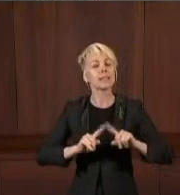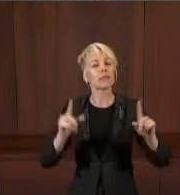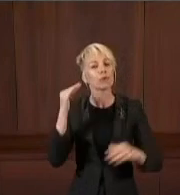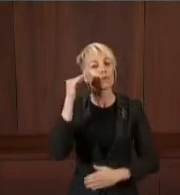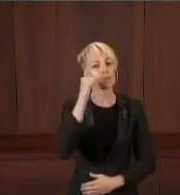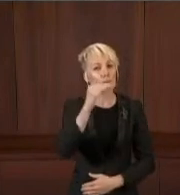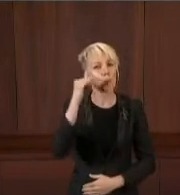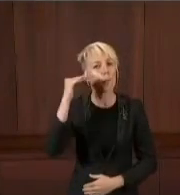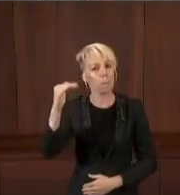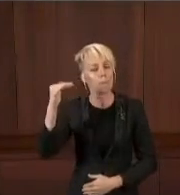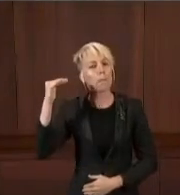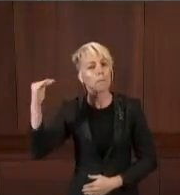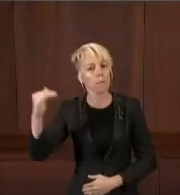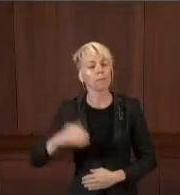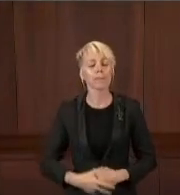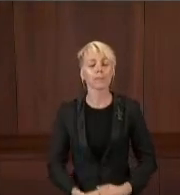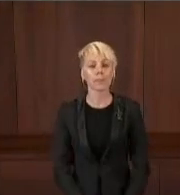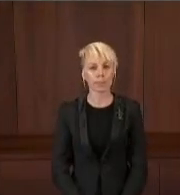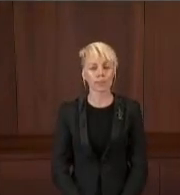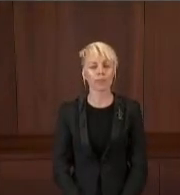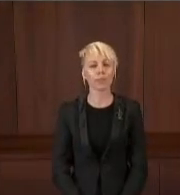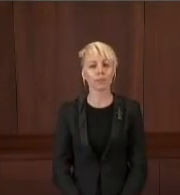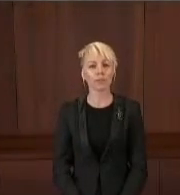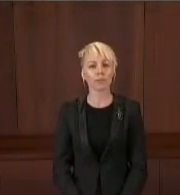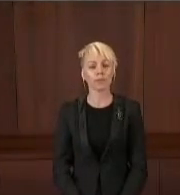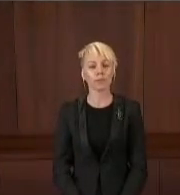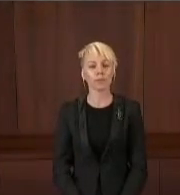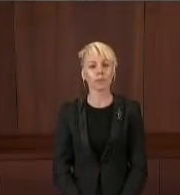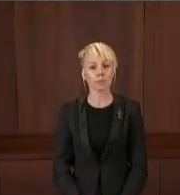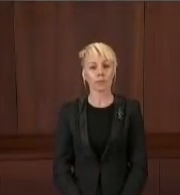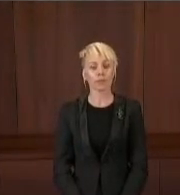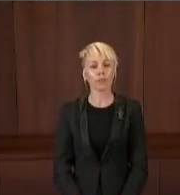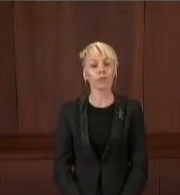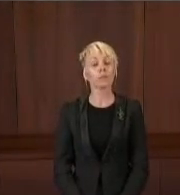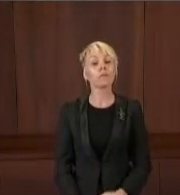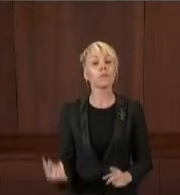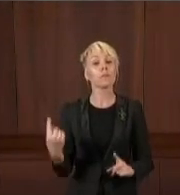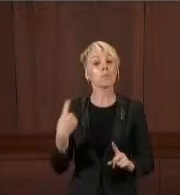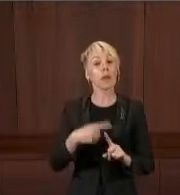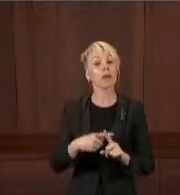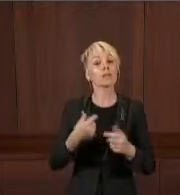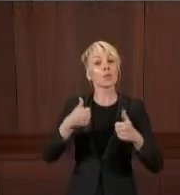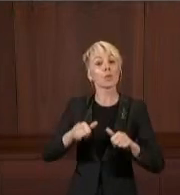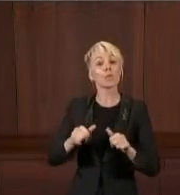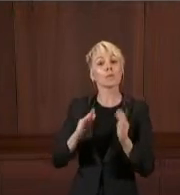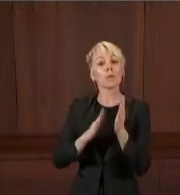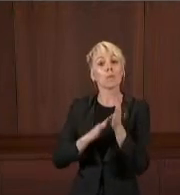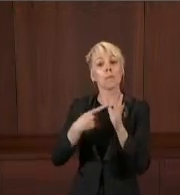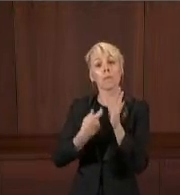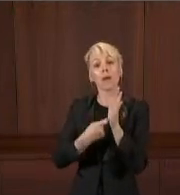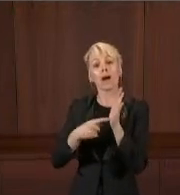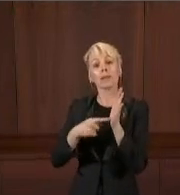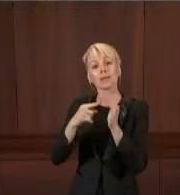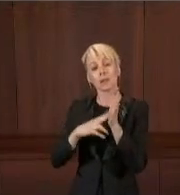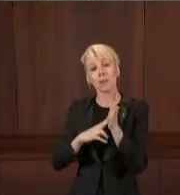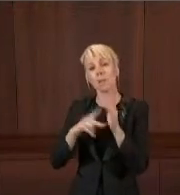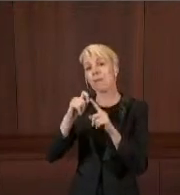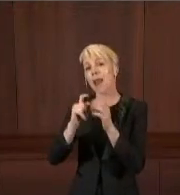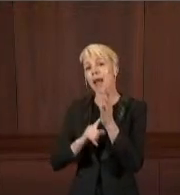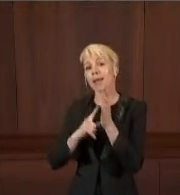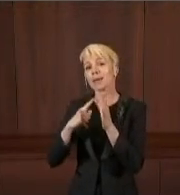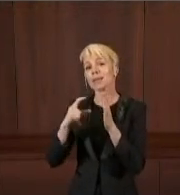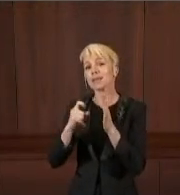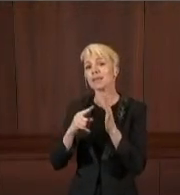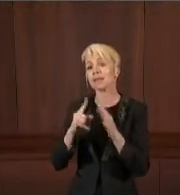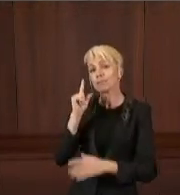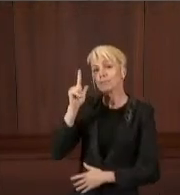Memory, the Hall of Service and the Hall of Silence, and by using the cenotaph at Martin Place. This